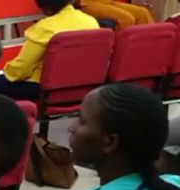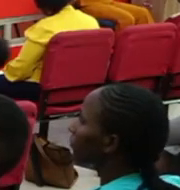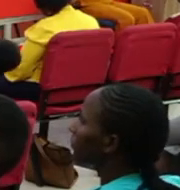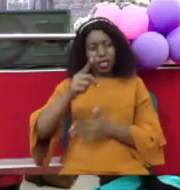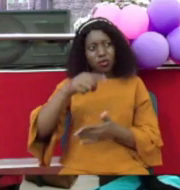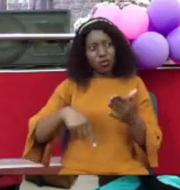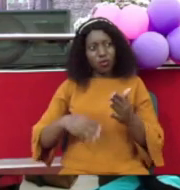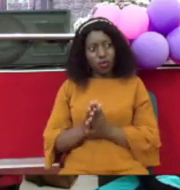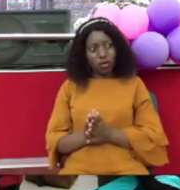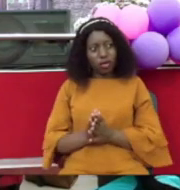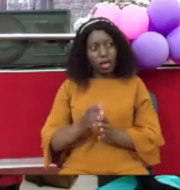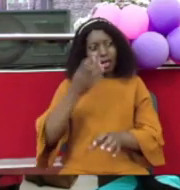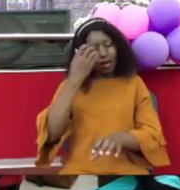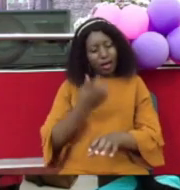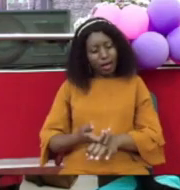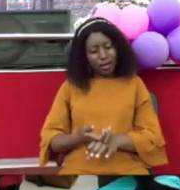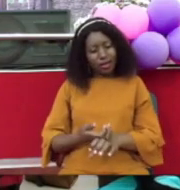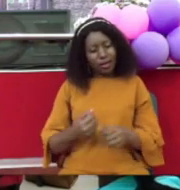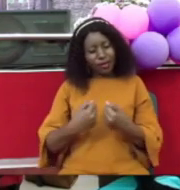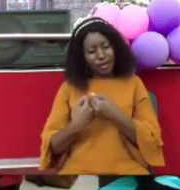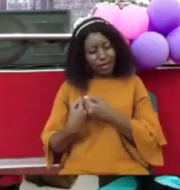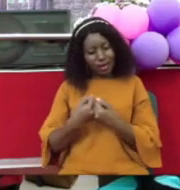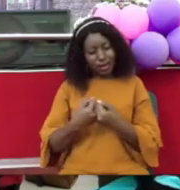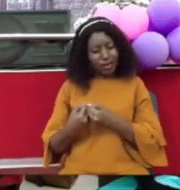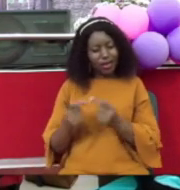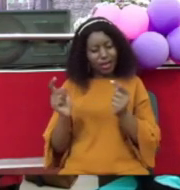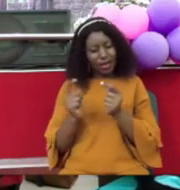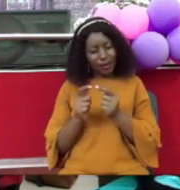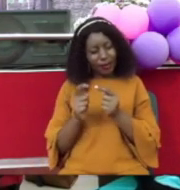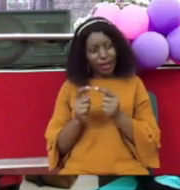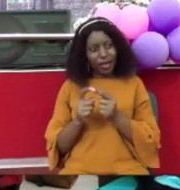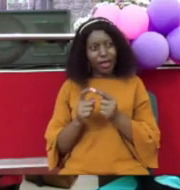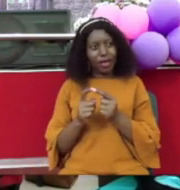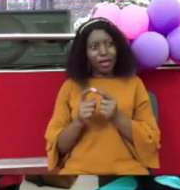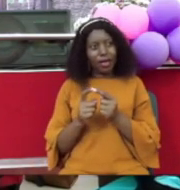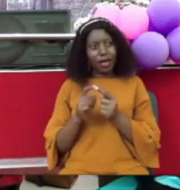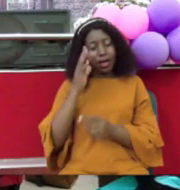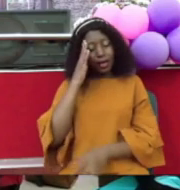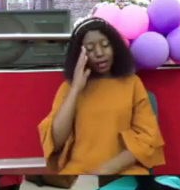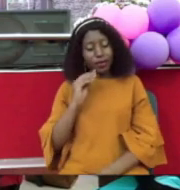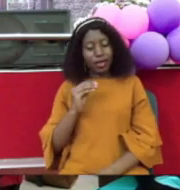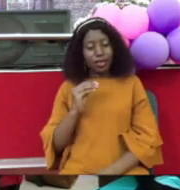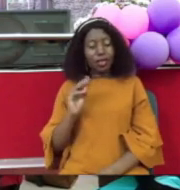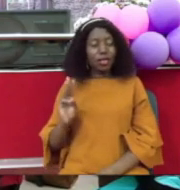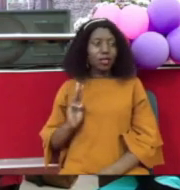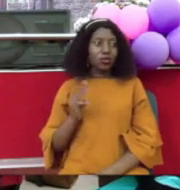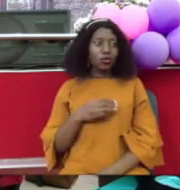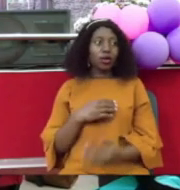Mountains are just the hardships, the pains, and the difficult experiences we go through. Milima